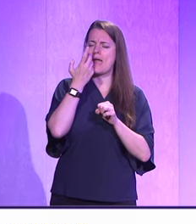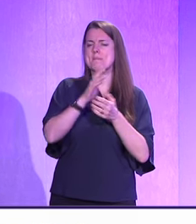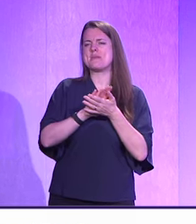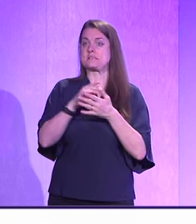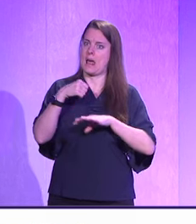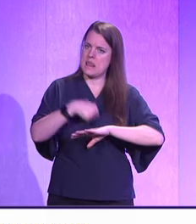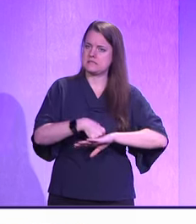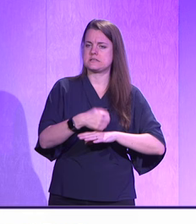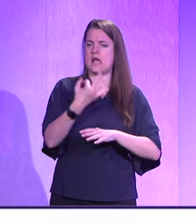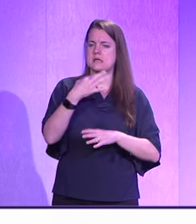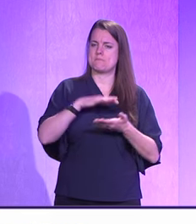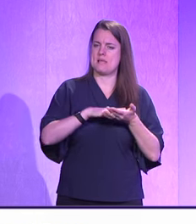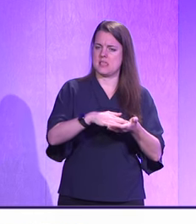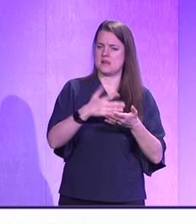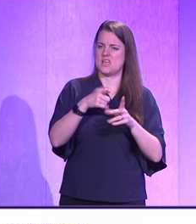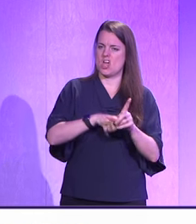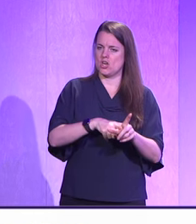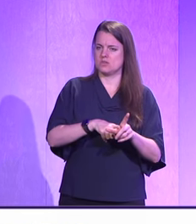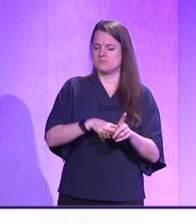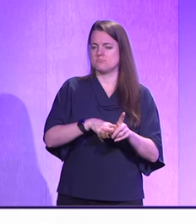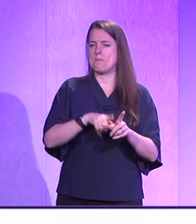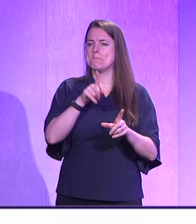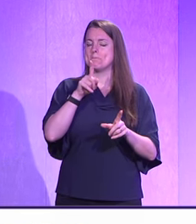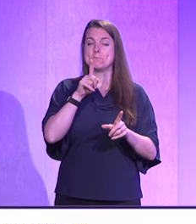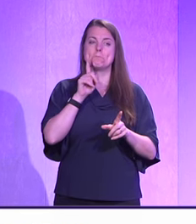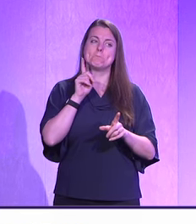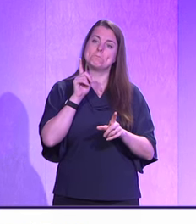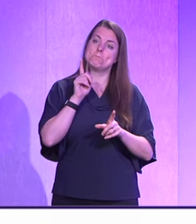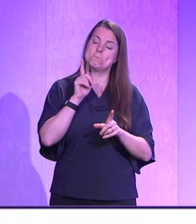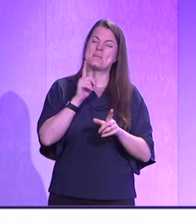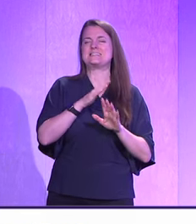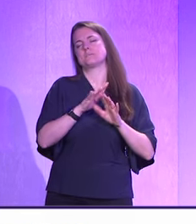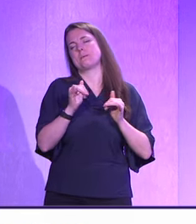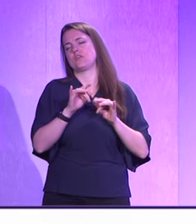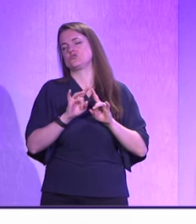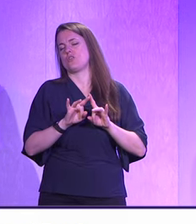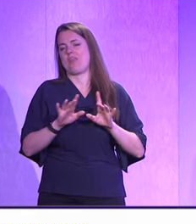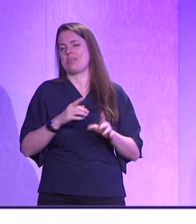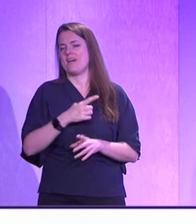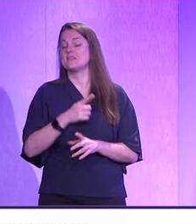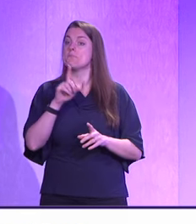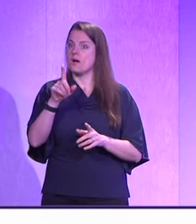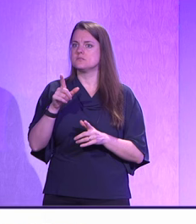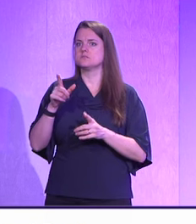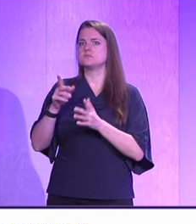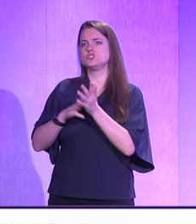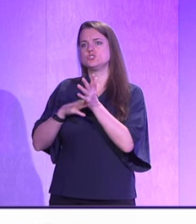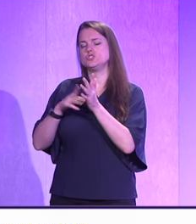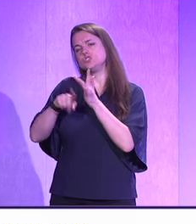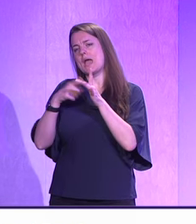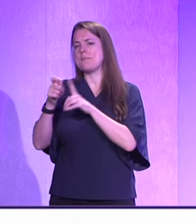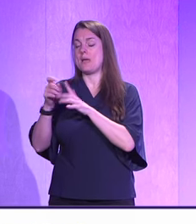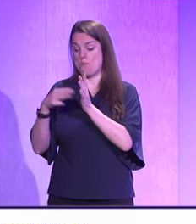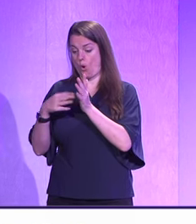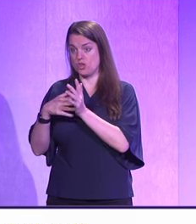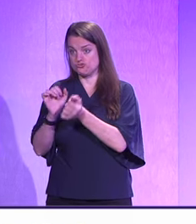least $8 million a year, we don't know how much they saved, but it's significant, basically. They unlocked extra money to be able to do